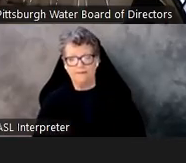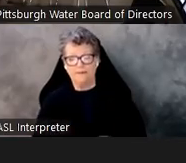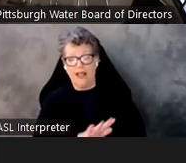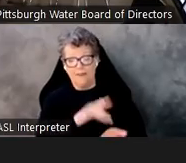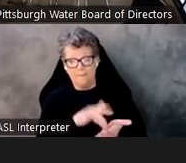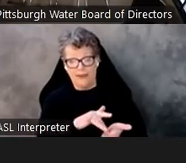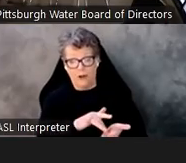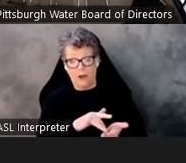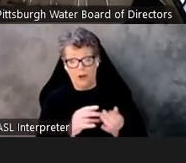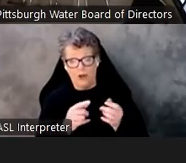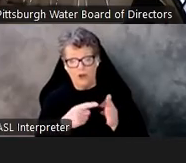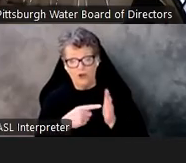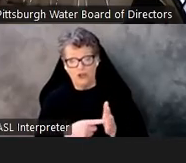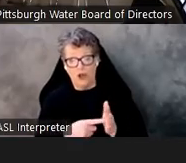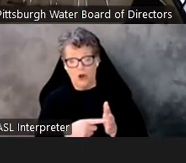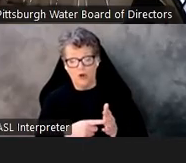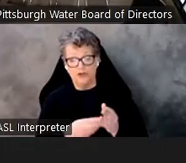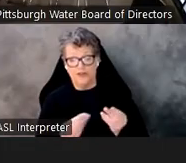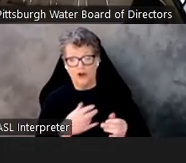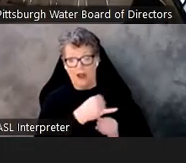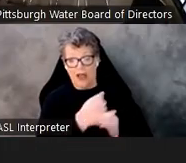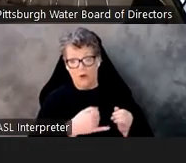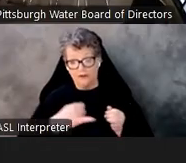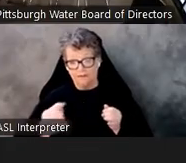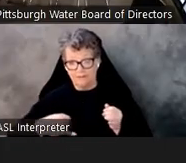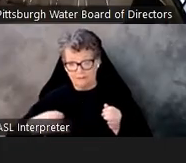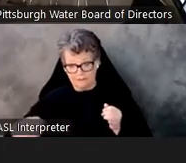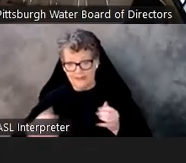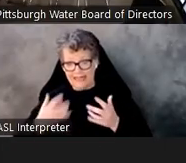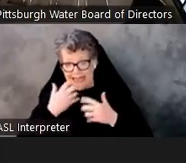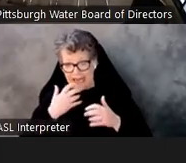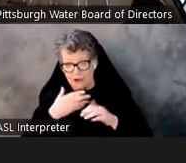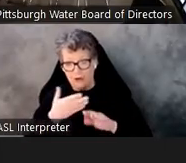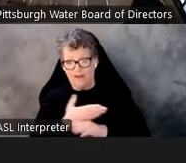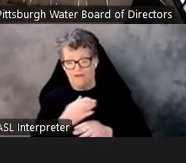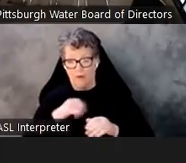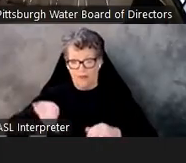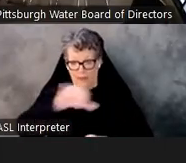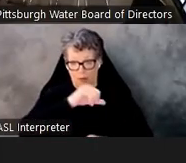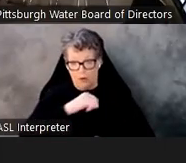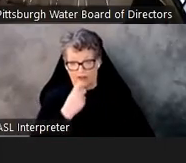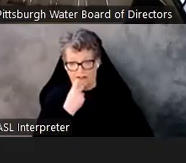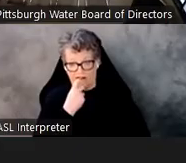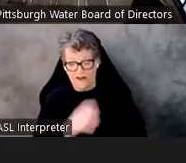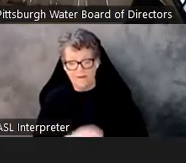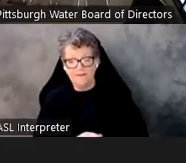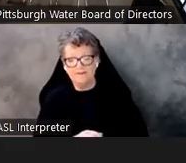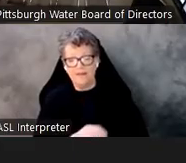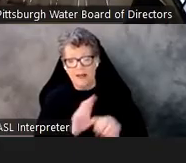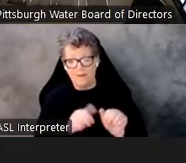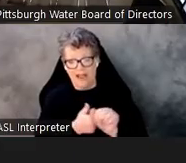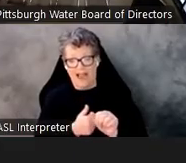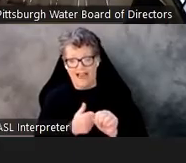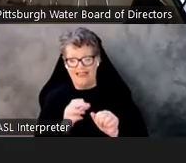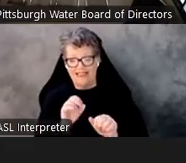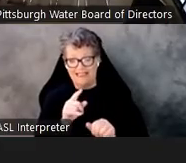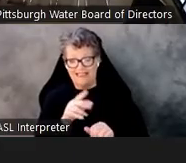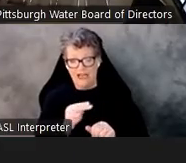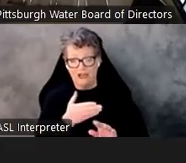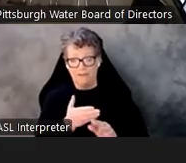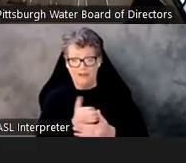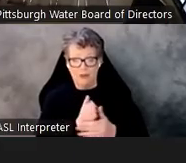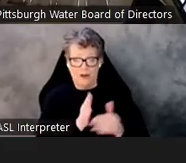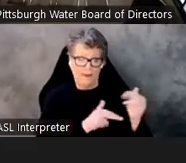photo shows the ground heater tubing placed before the concrete was installed behind the pump station between the building and the